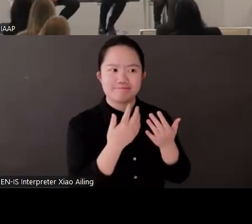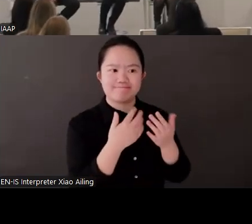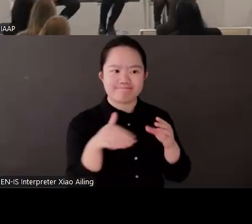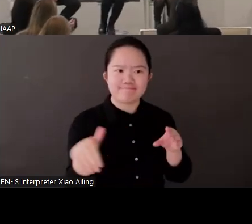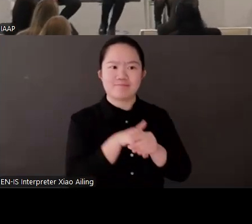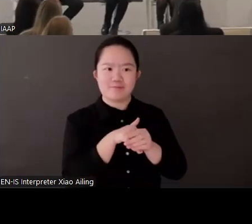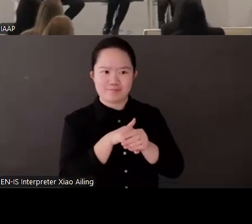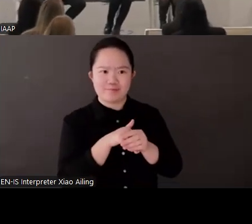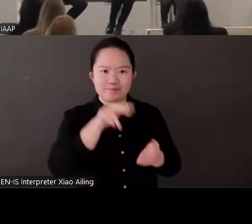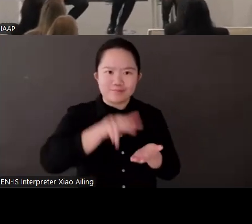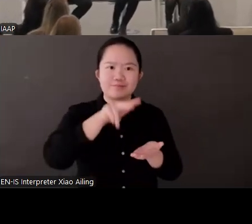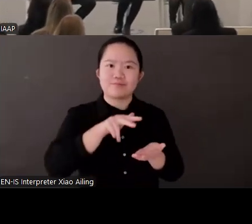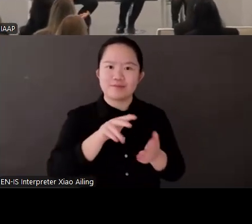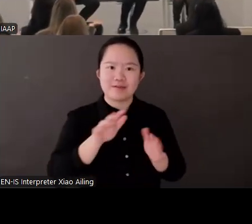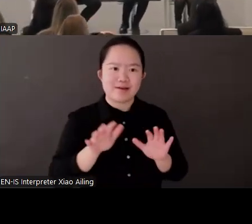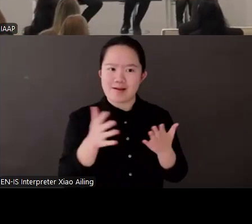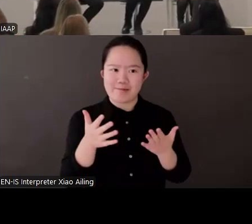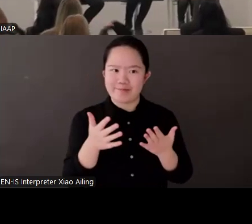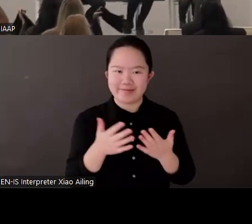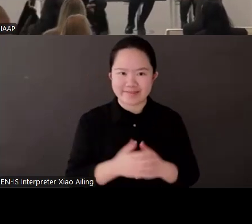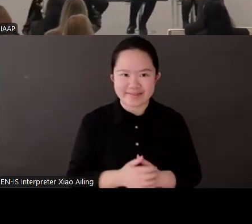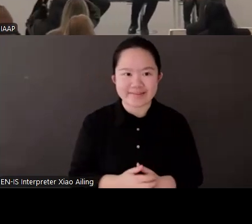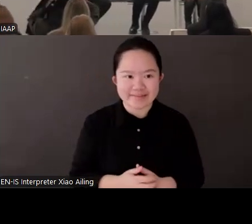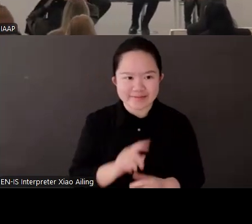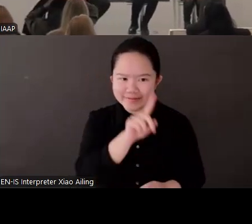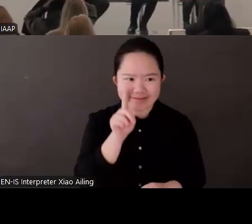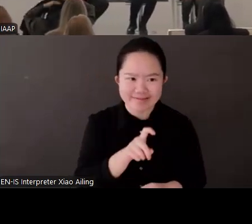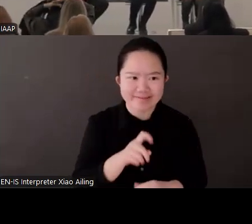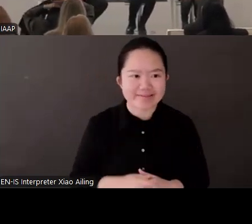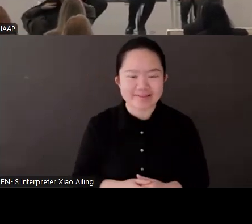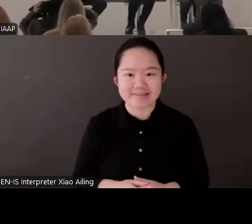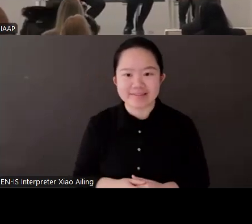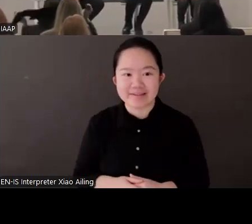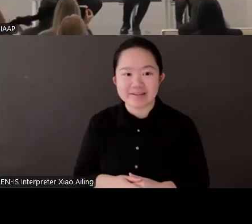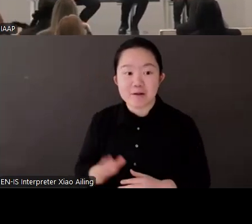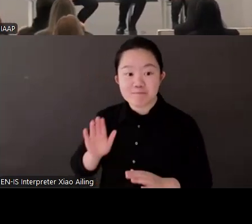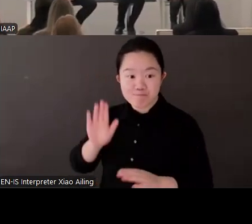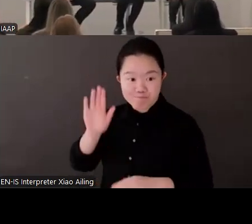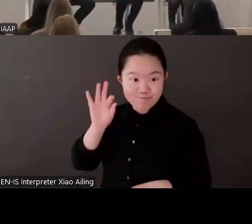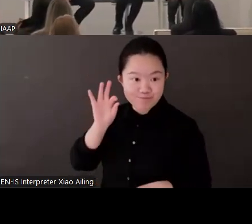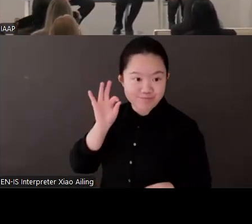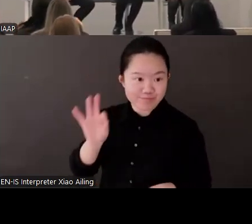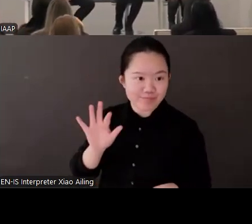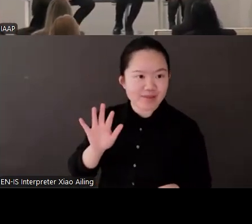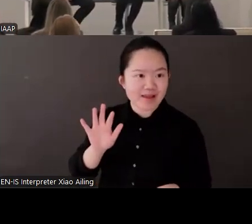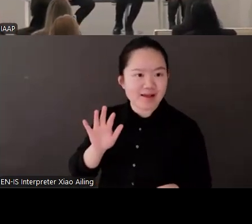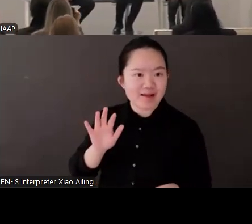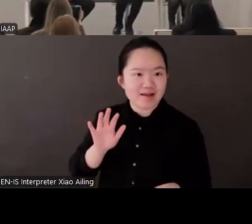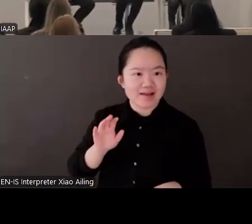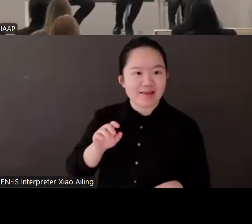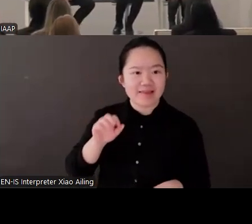Sure. I think that one of the main reasons for Eficode to join IAA was